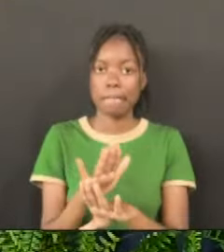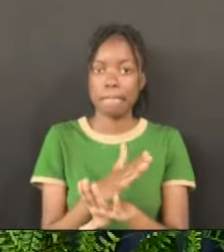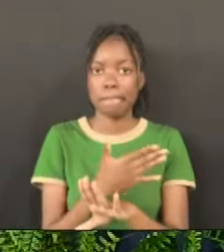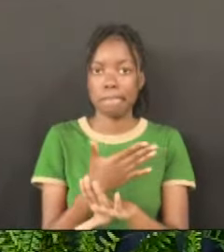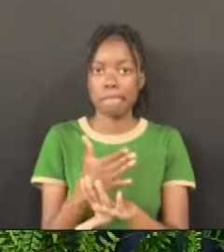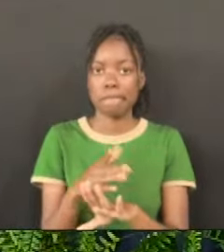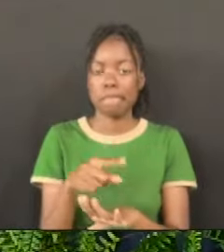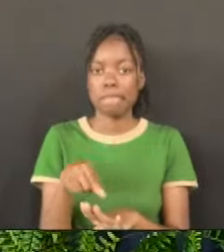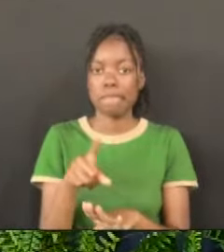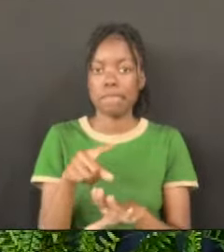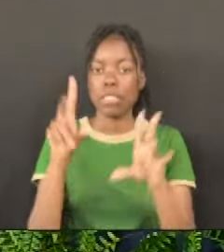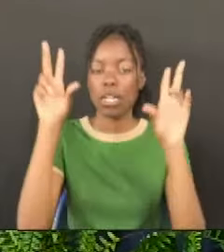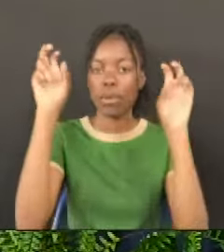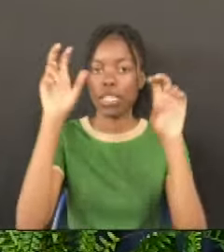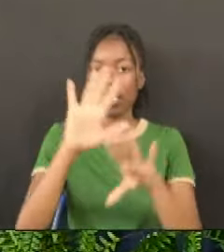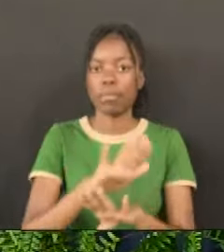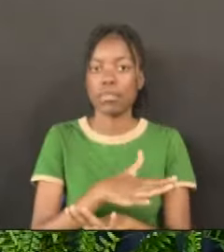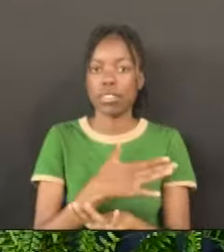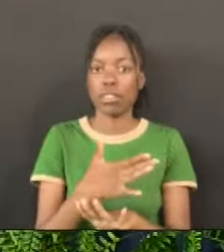our theme song